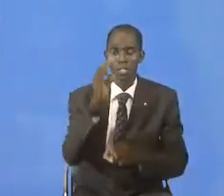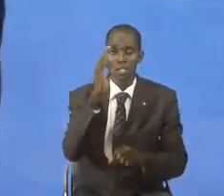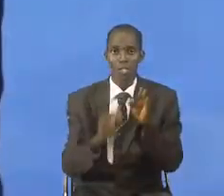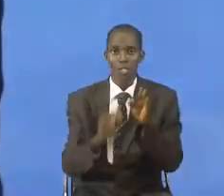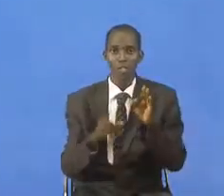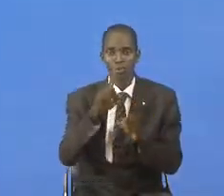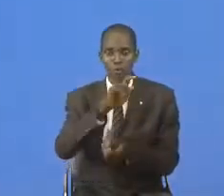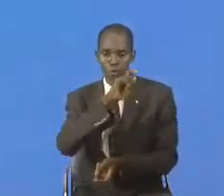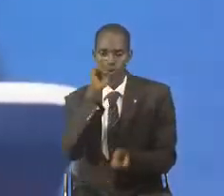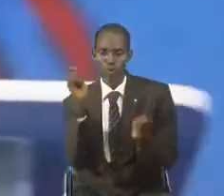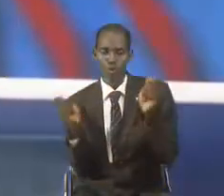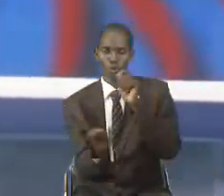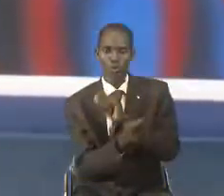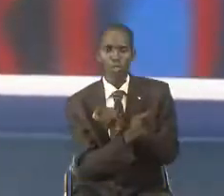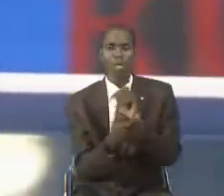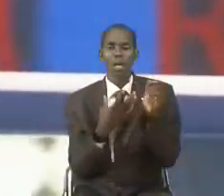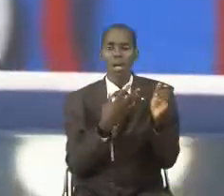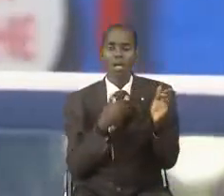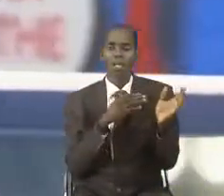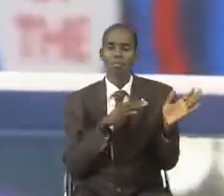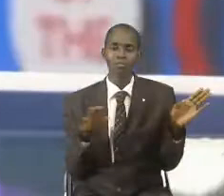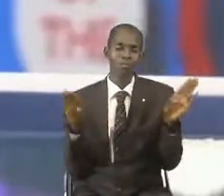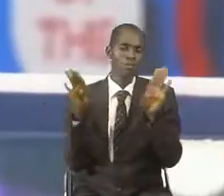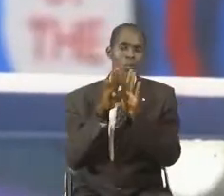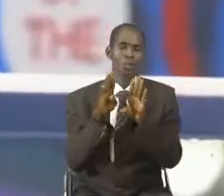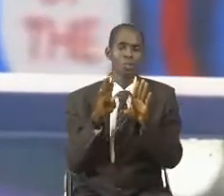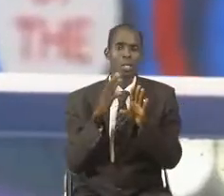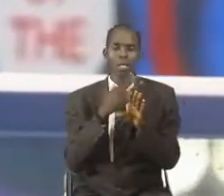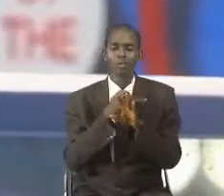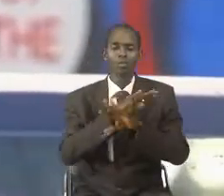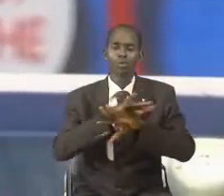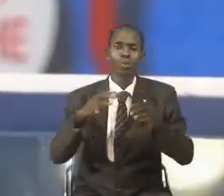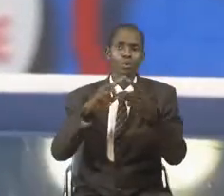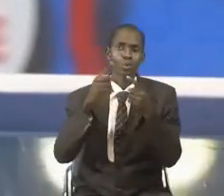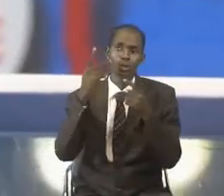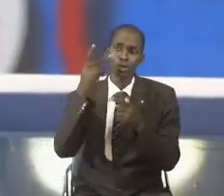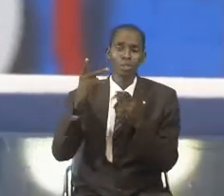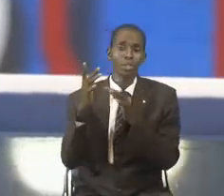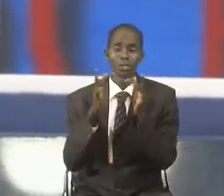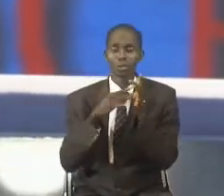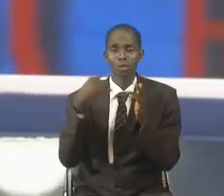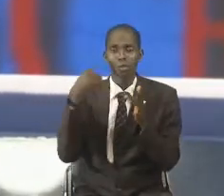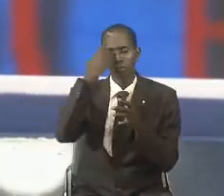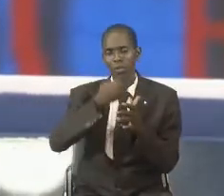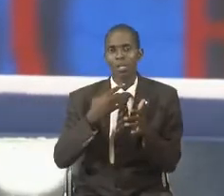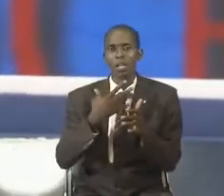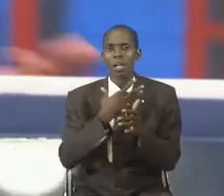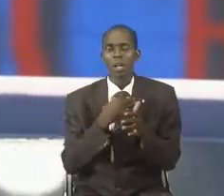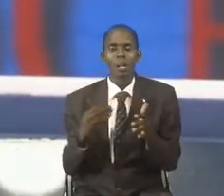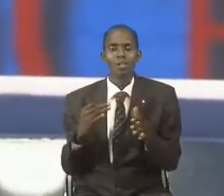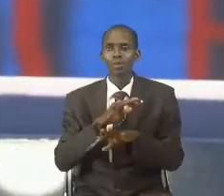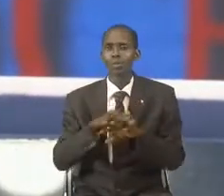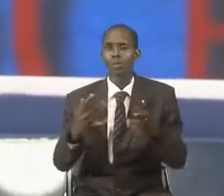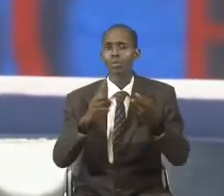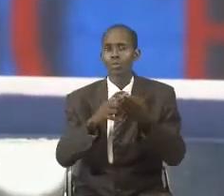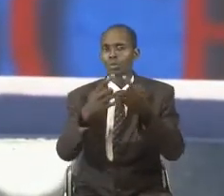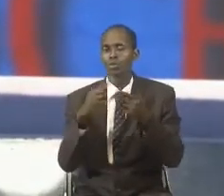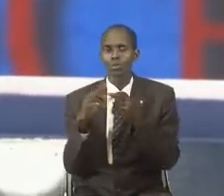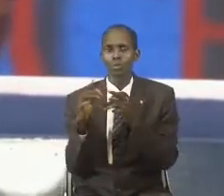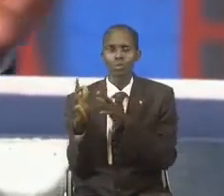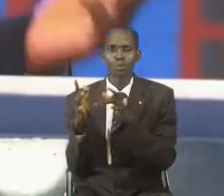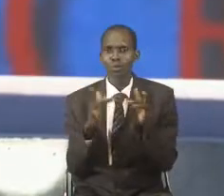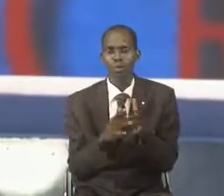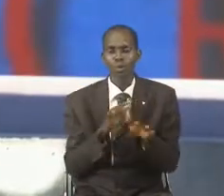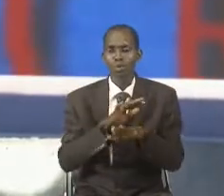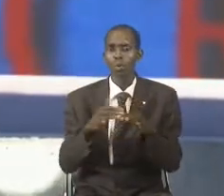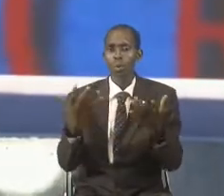give you power? If you turn yourself and you back him, you say, I don't want to see the face of Jesus.